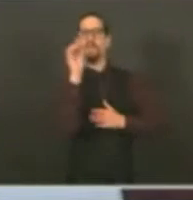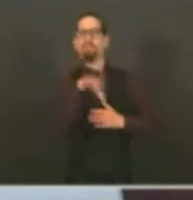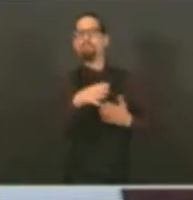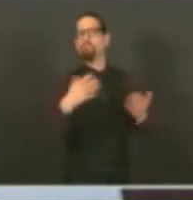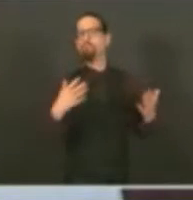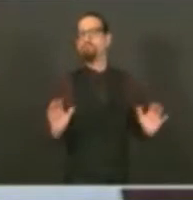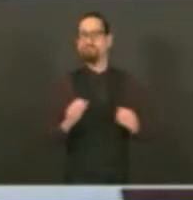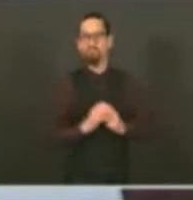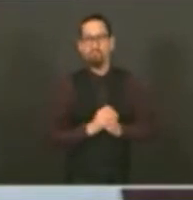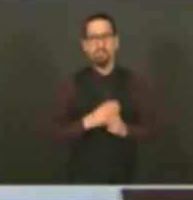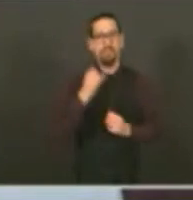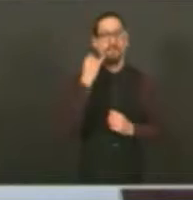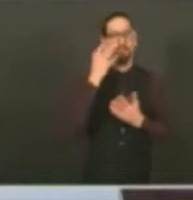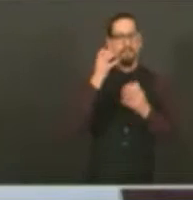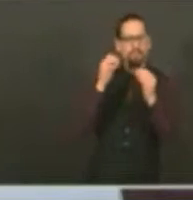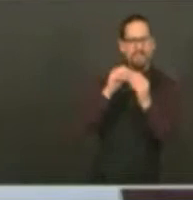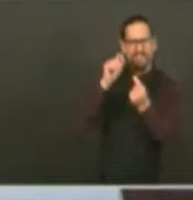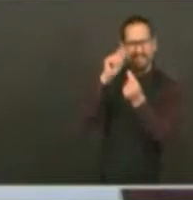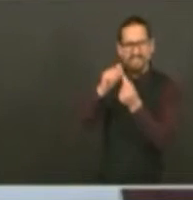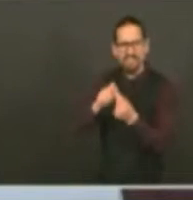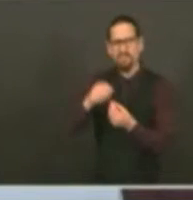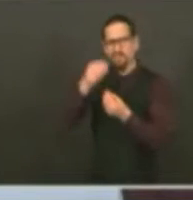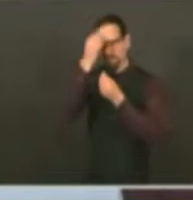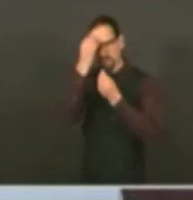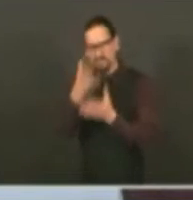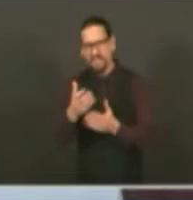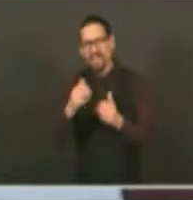more information about that program and how to apply,